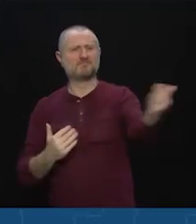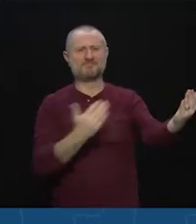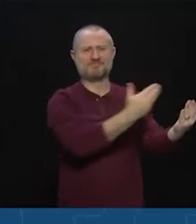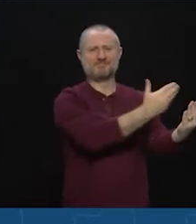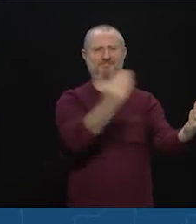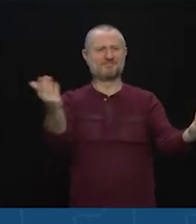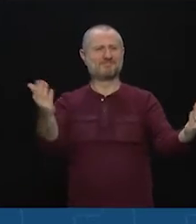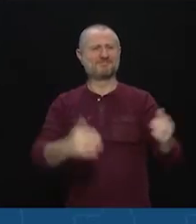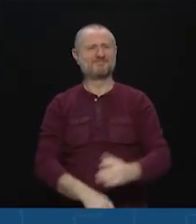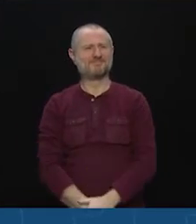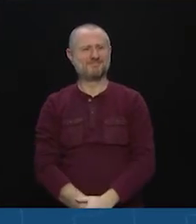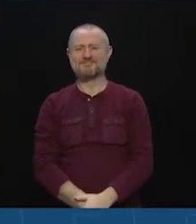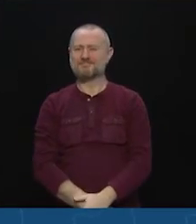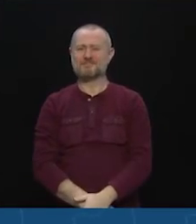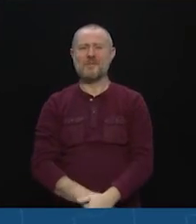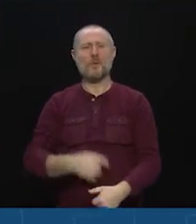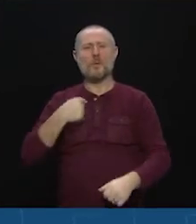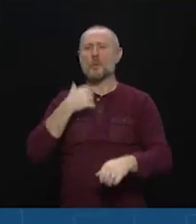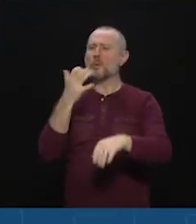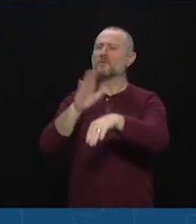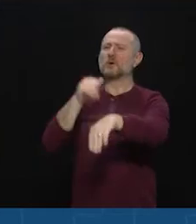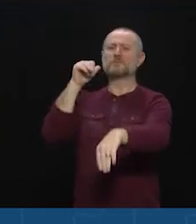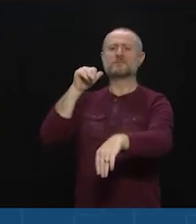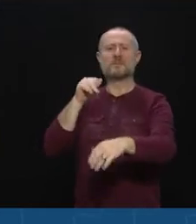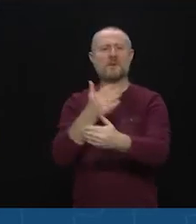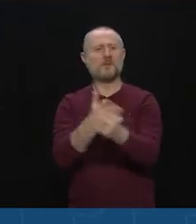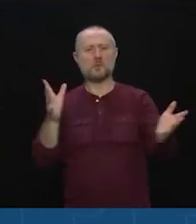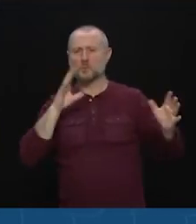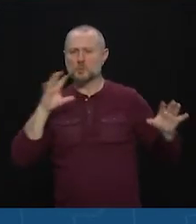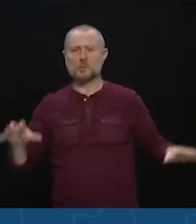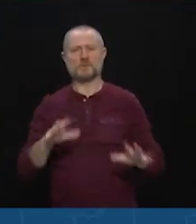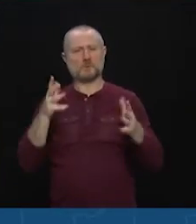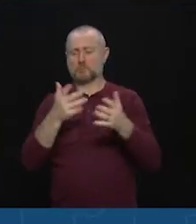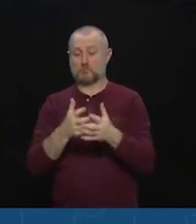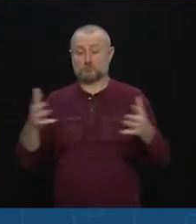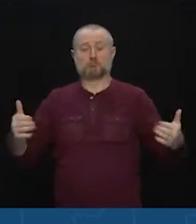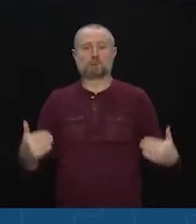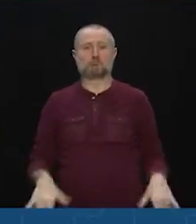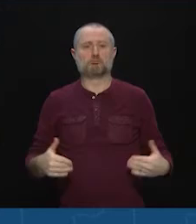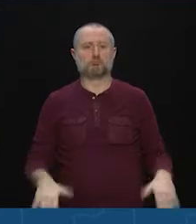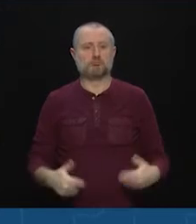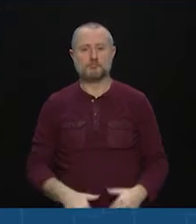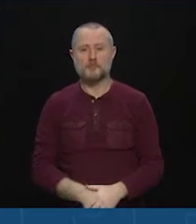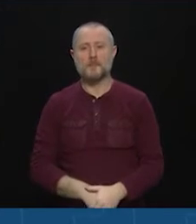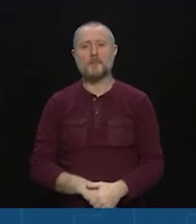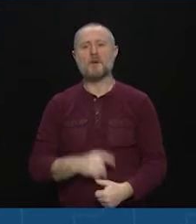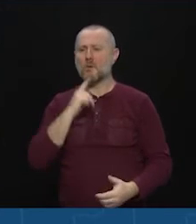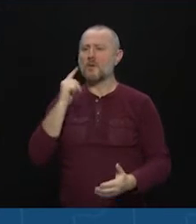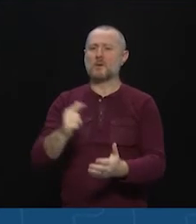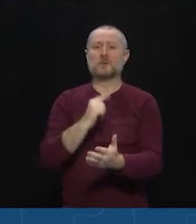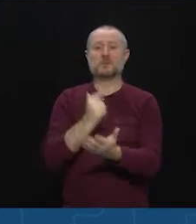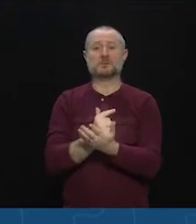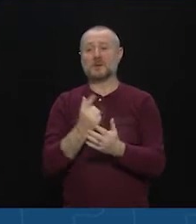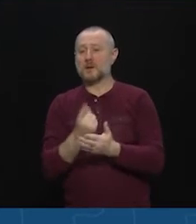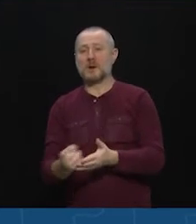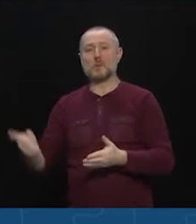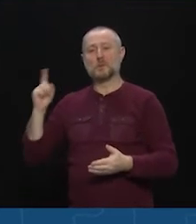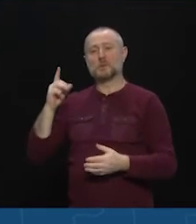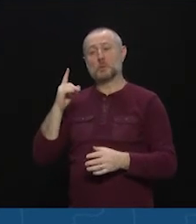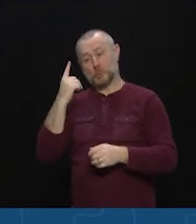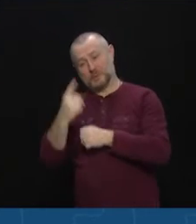And we have called upon them to do so much. And I guarantee 1 year ago last week, when I opened this